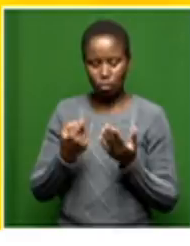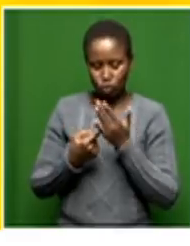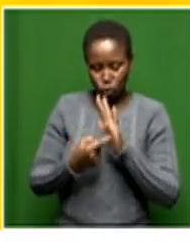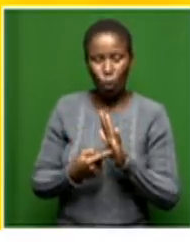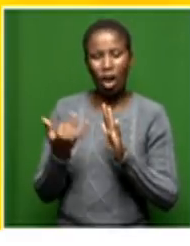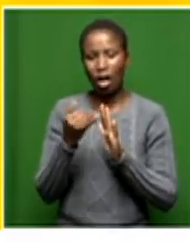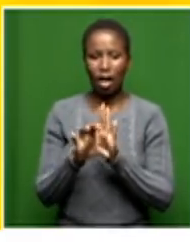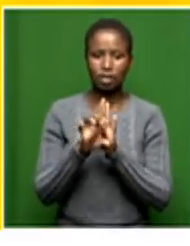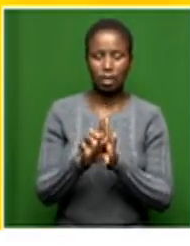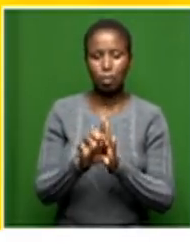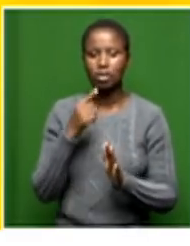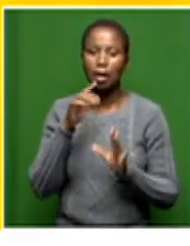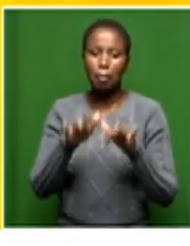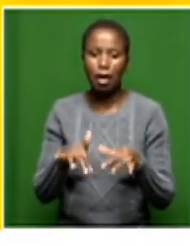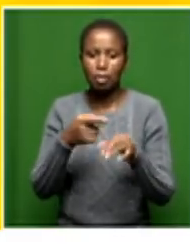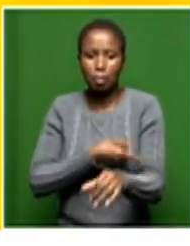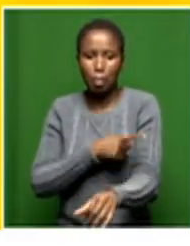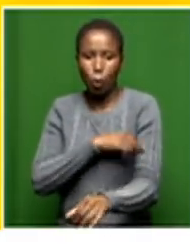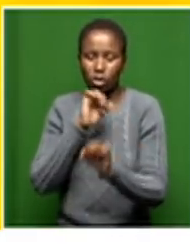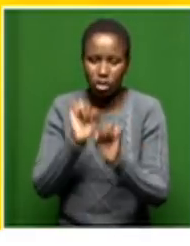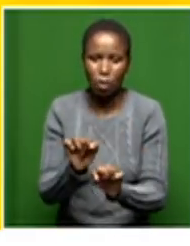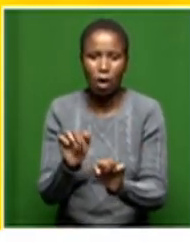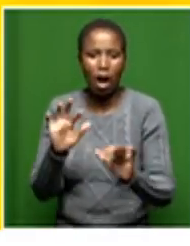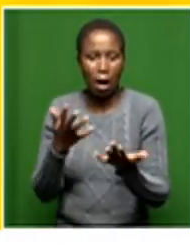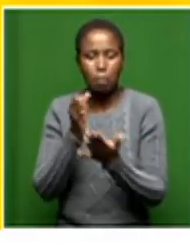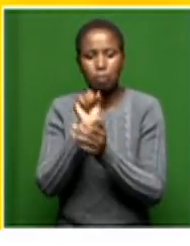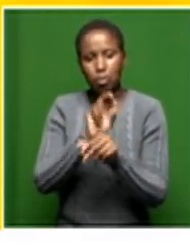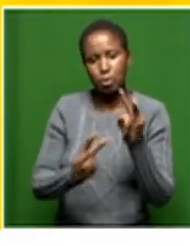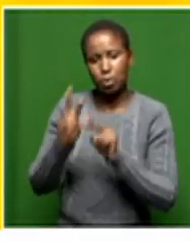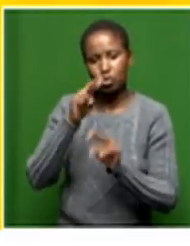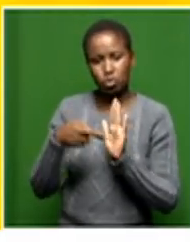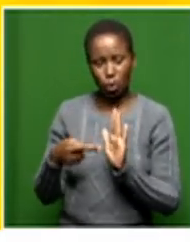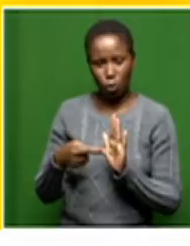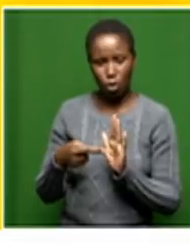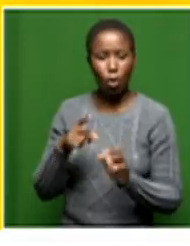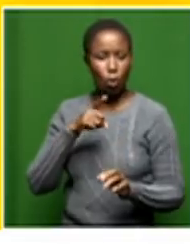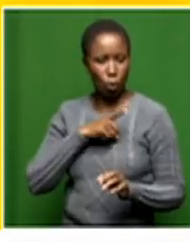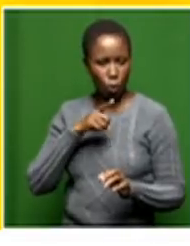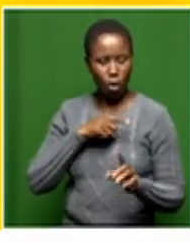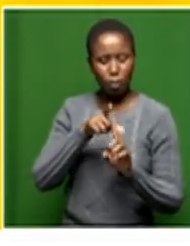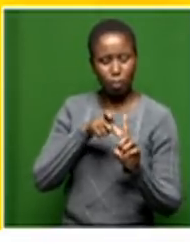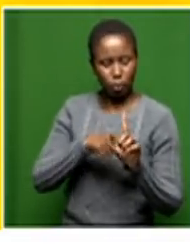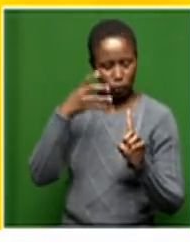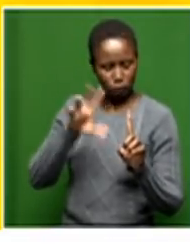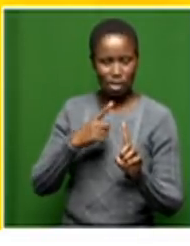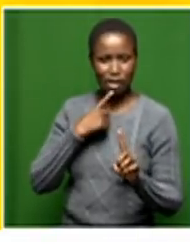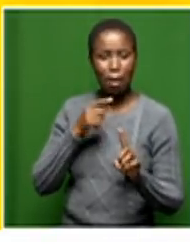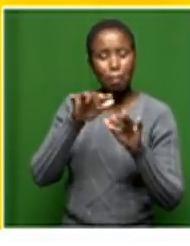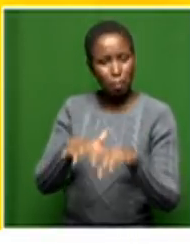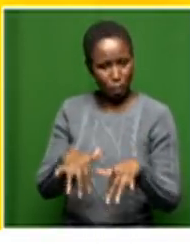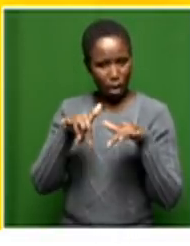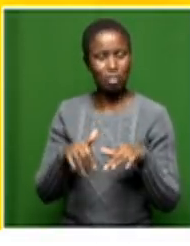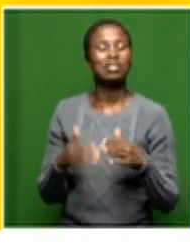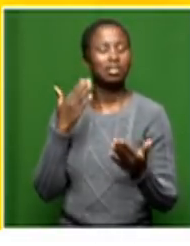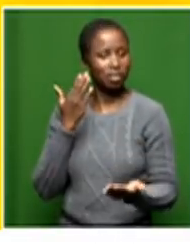demonstration of parliament's power in its oversight role, because as she said, parliament can actually